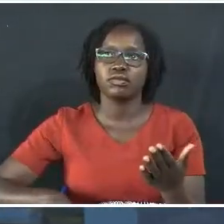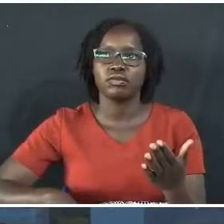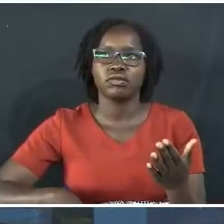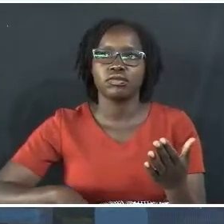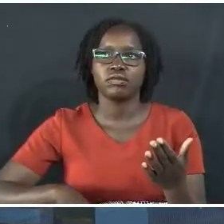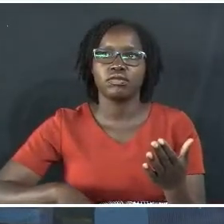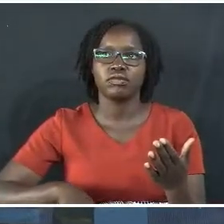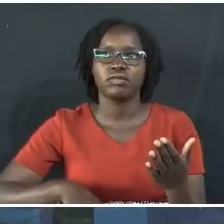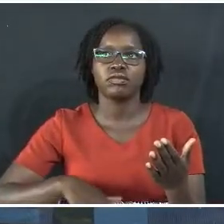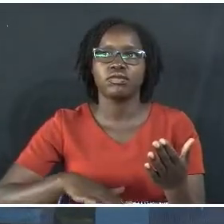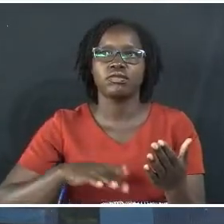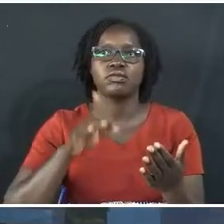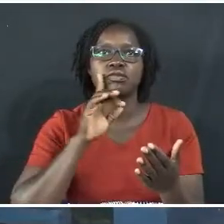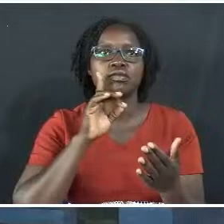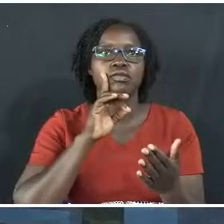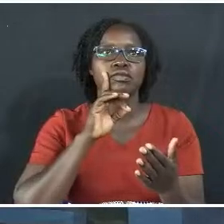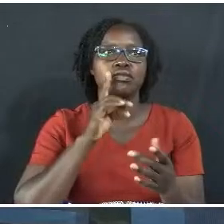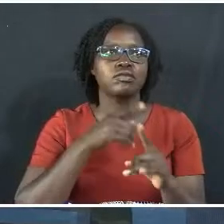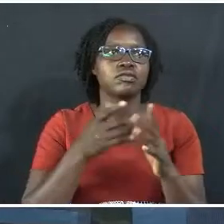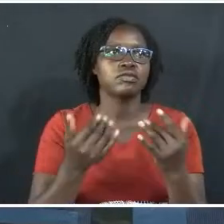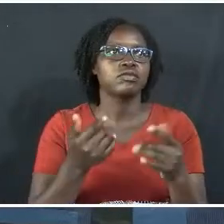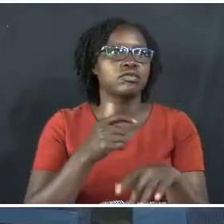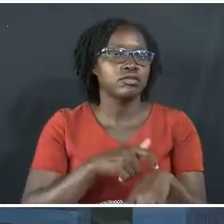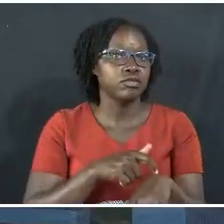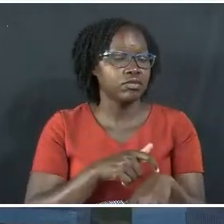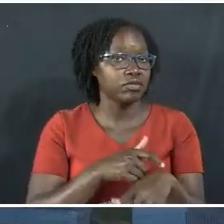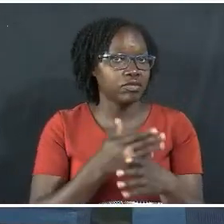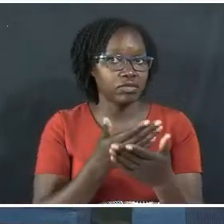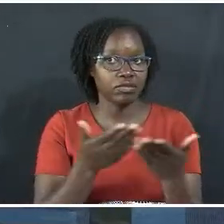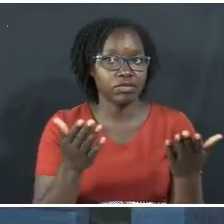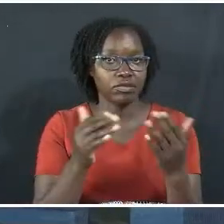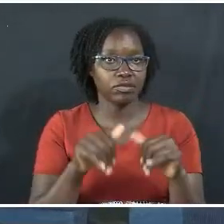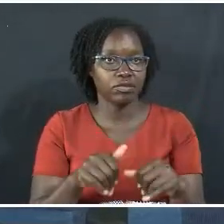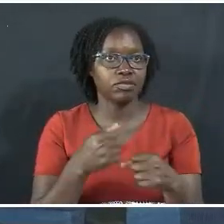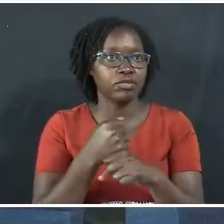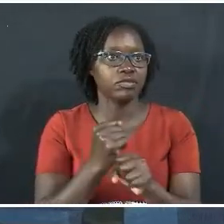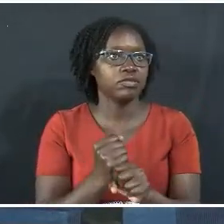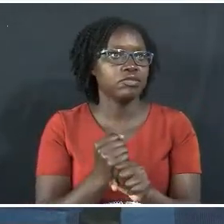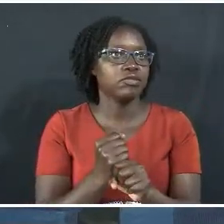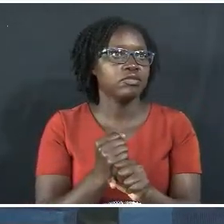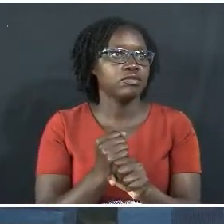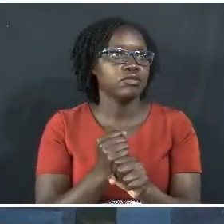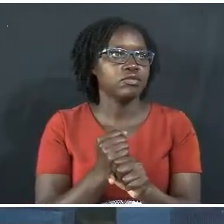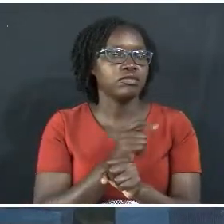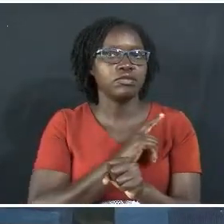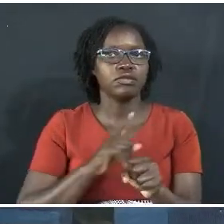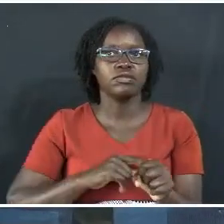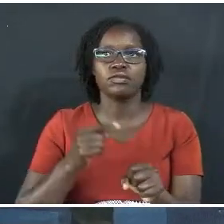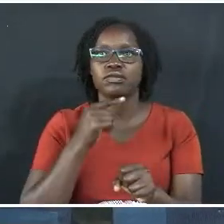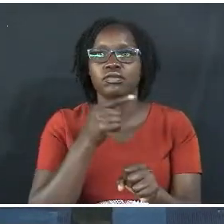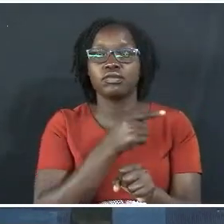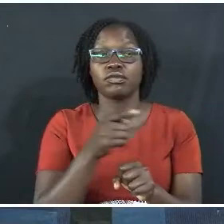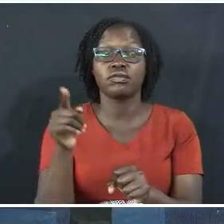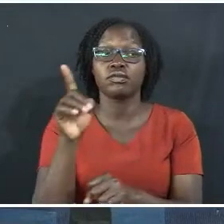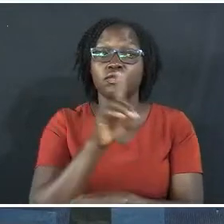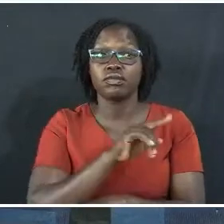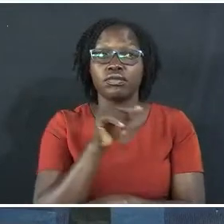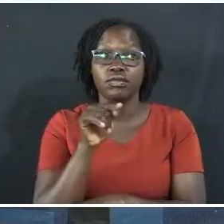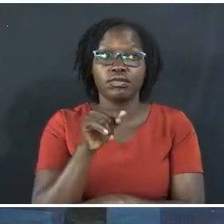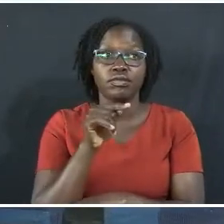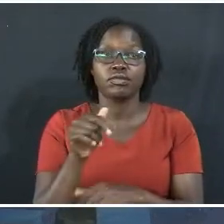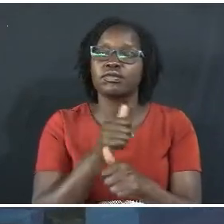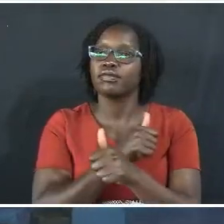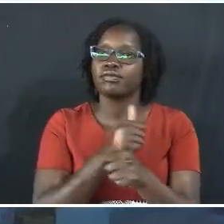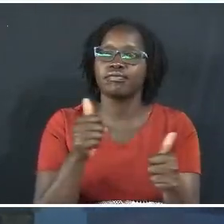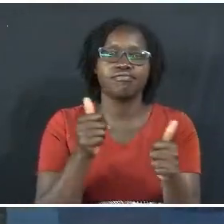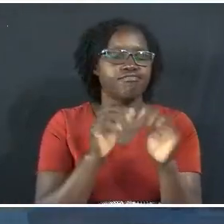tomorrow. Now that there is still time, you can make it. And the Lord will say unto you on that day, well